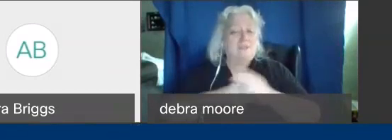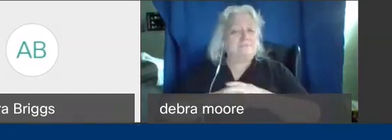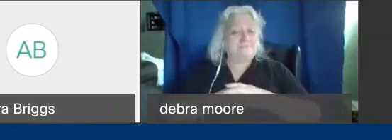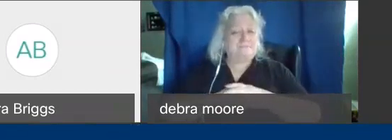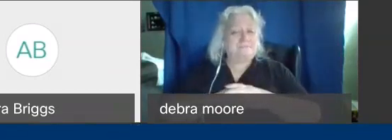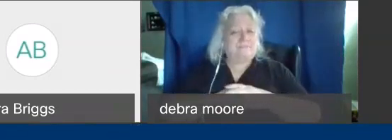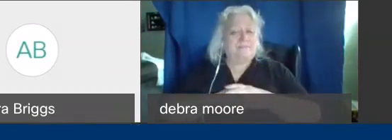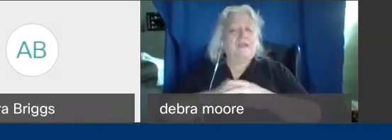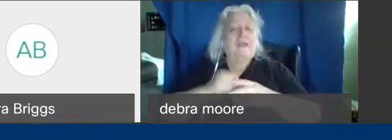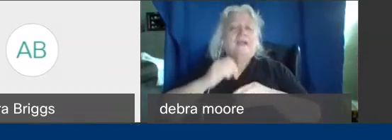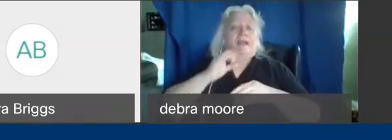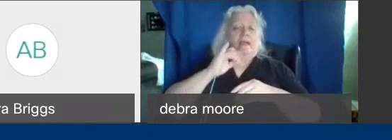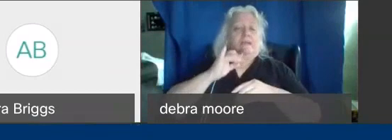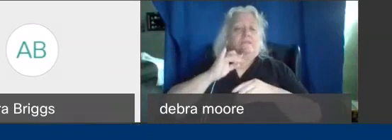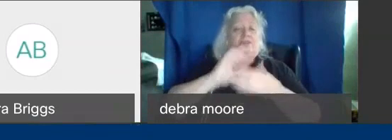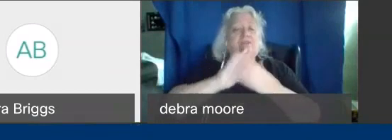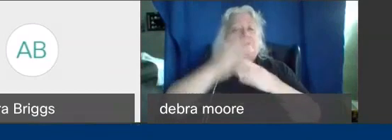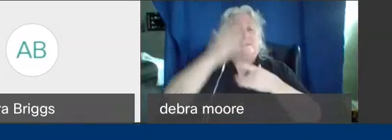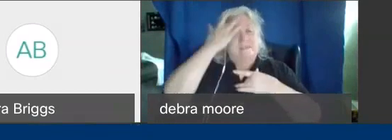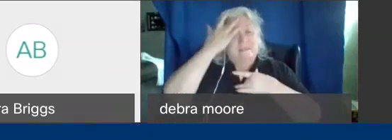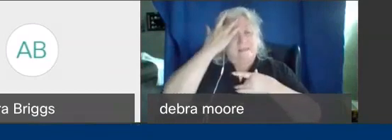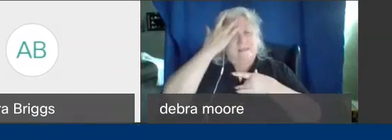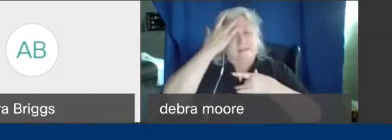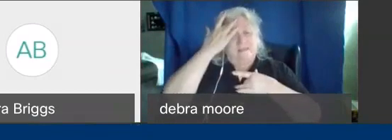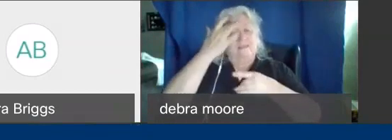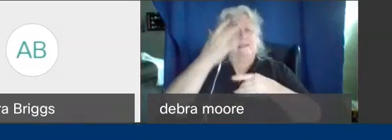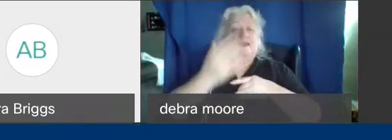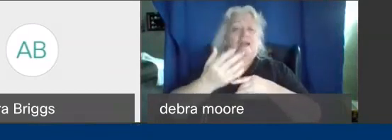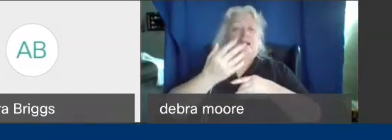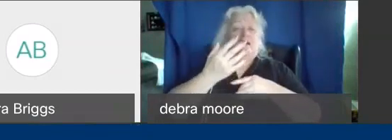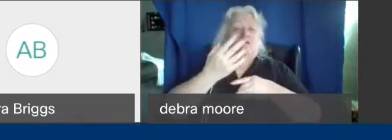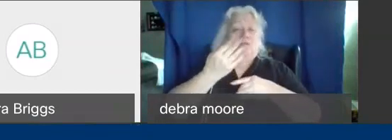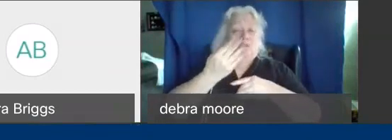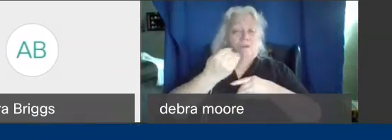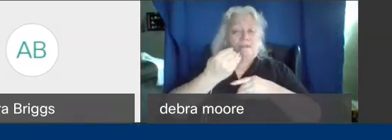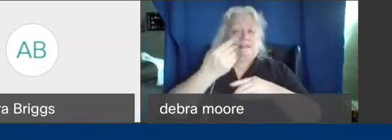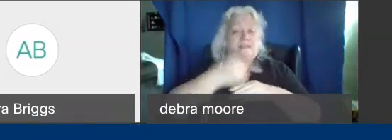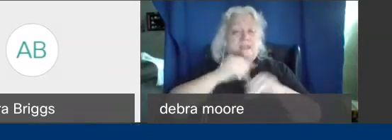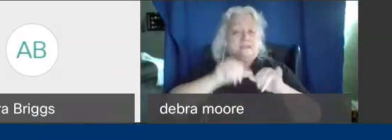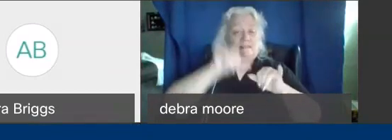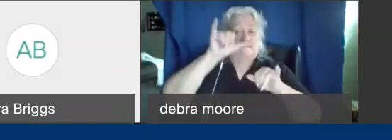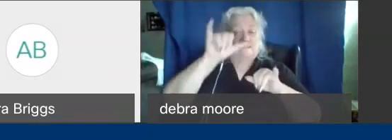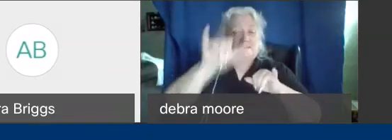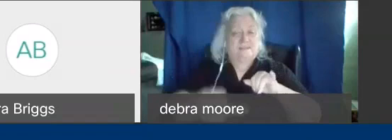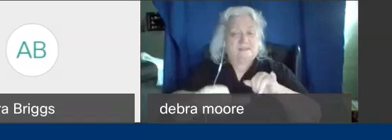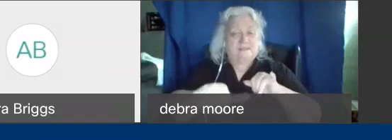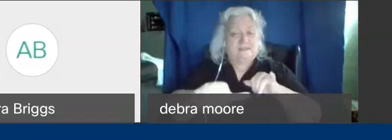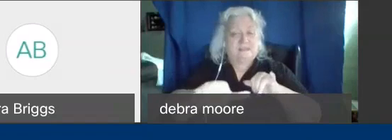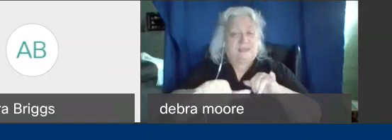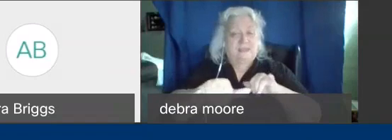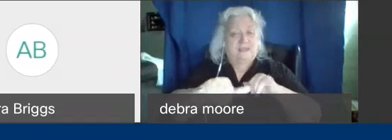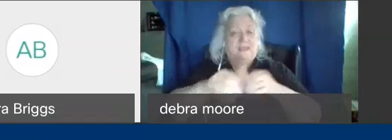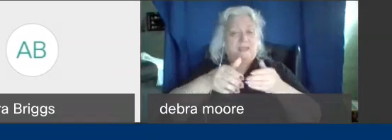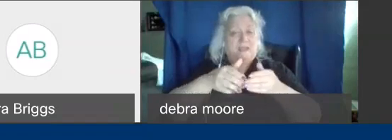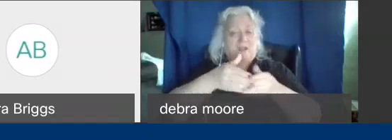after exposure, so you might not even know you have any of the symptoms until later on, but it is important to know that these are the